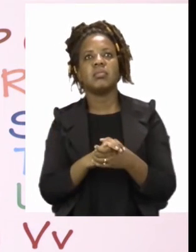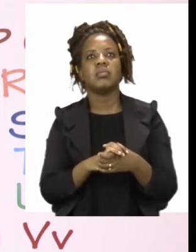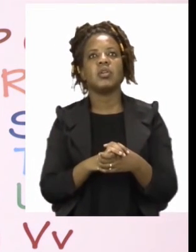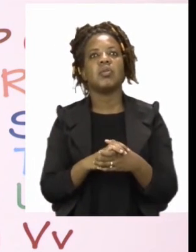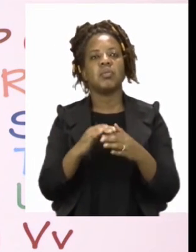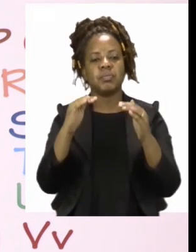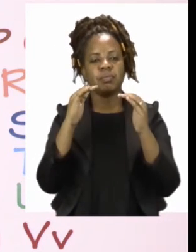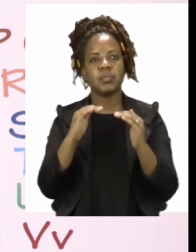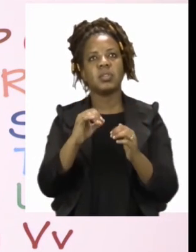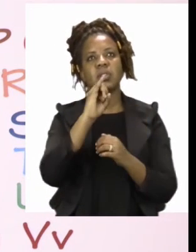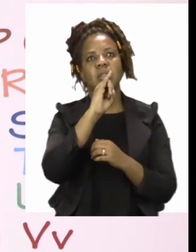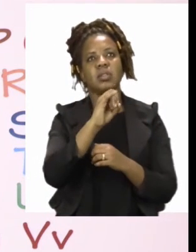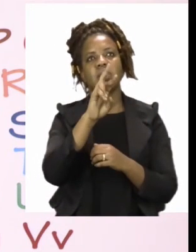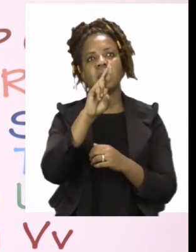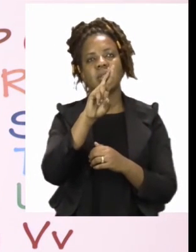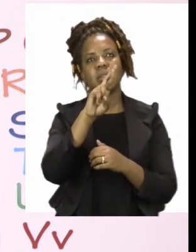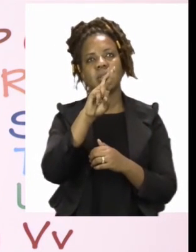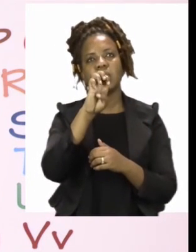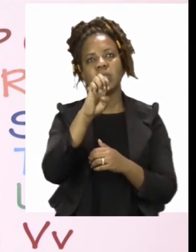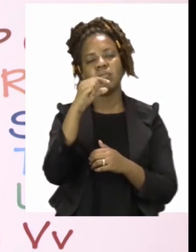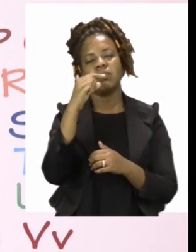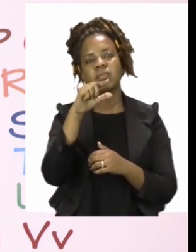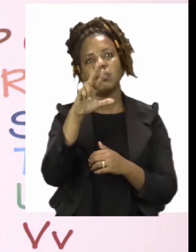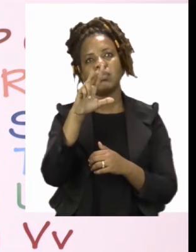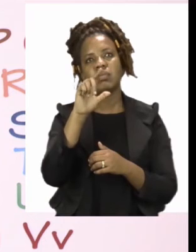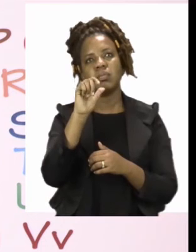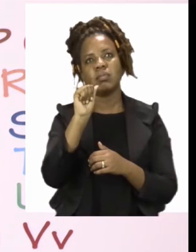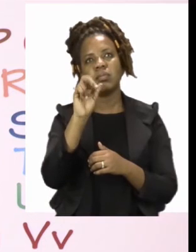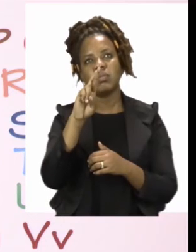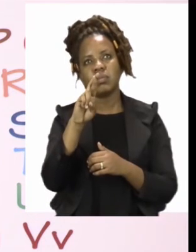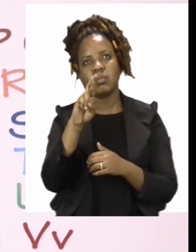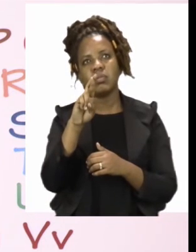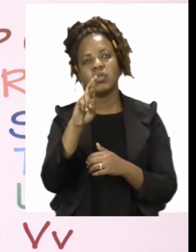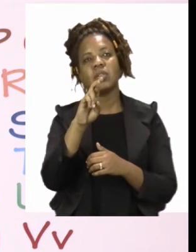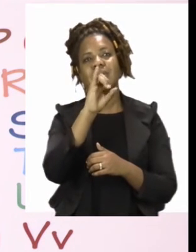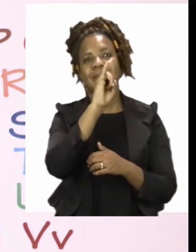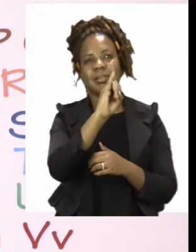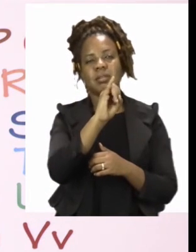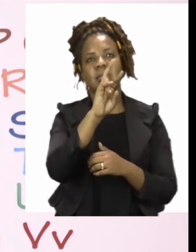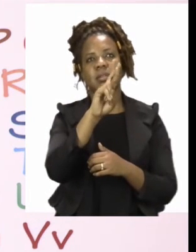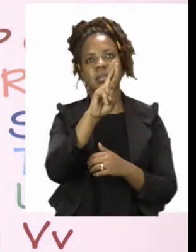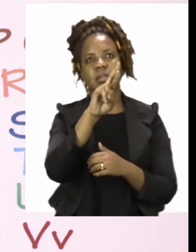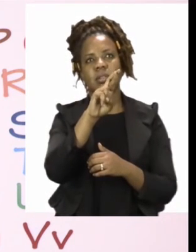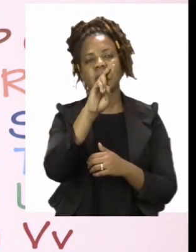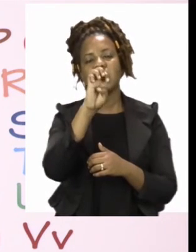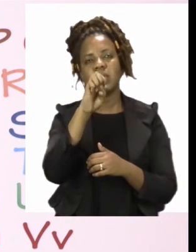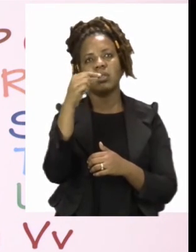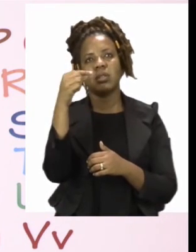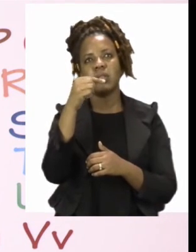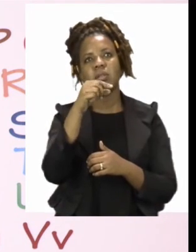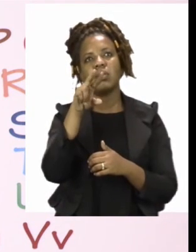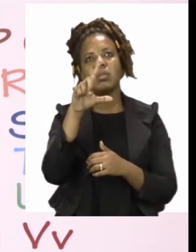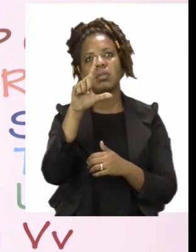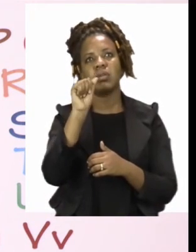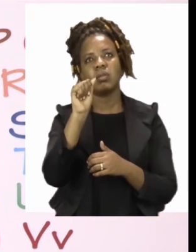nouns we are talking about nouns that have no patterns. We don't